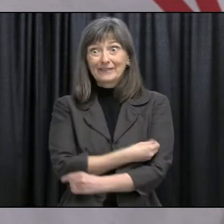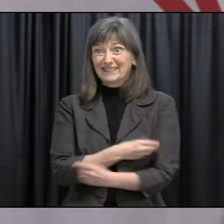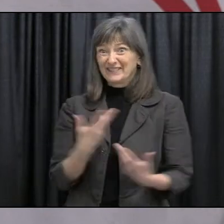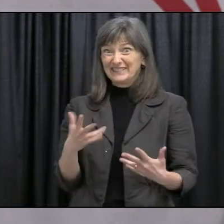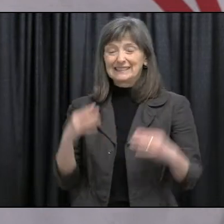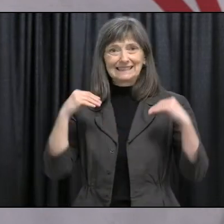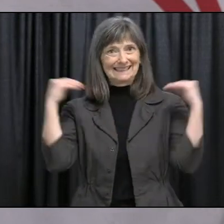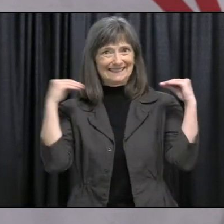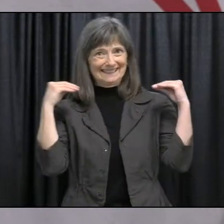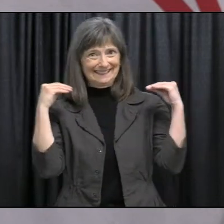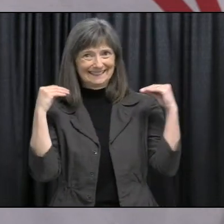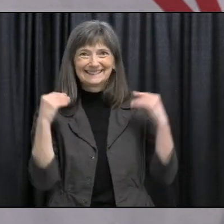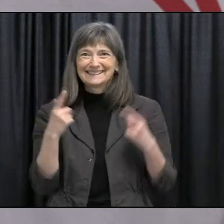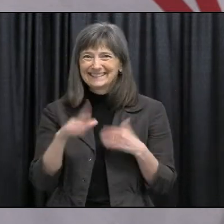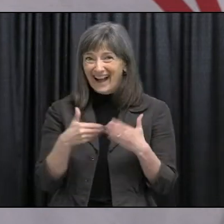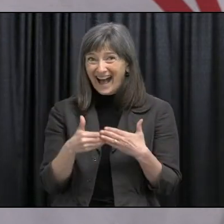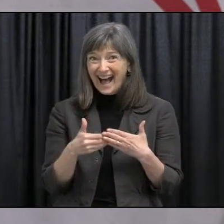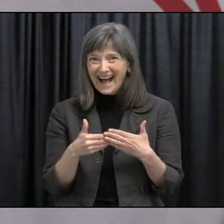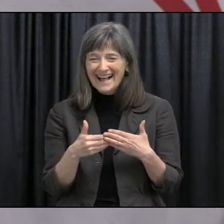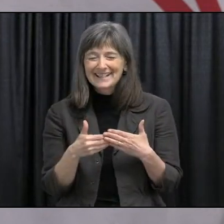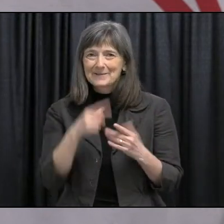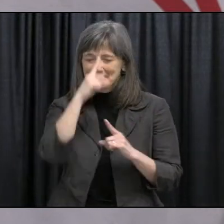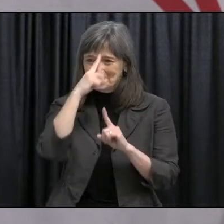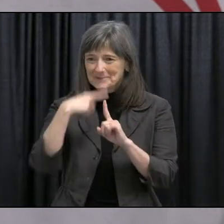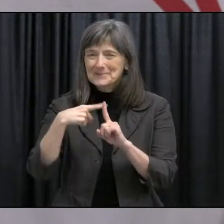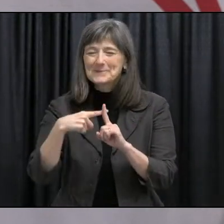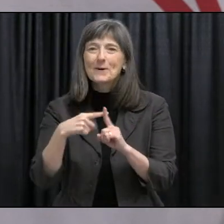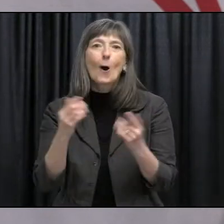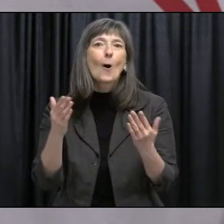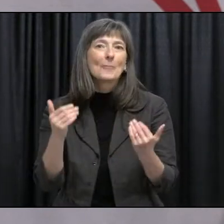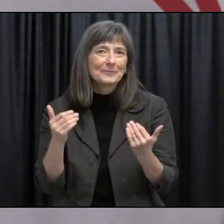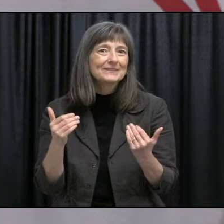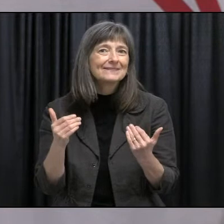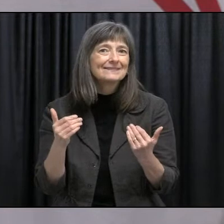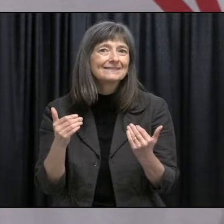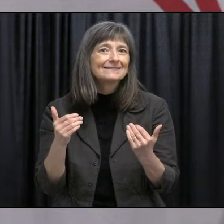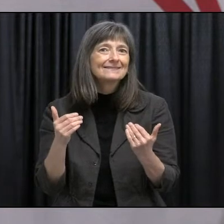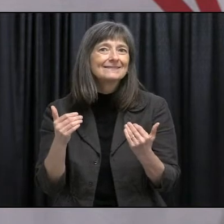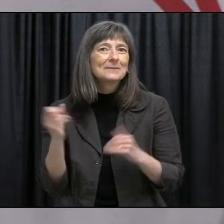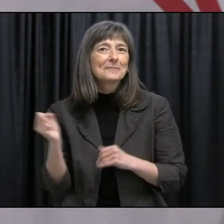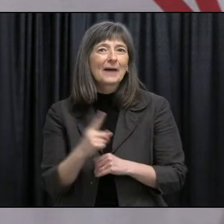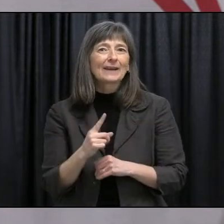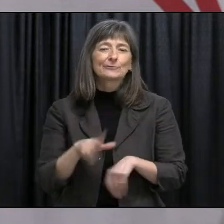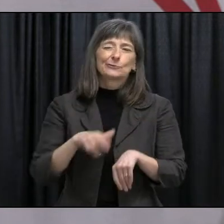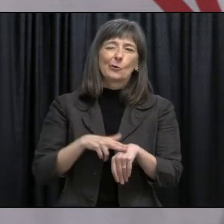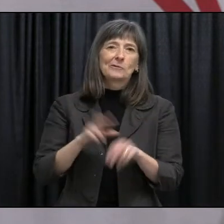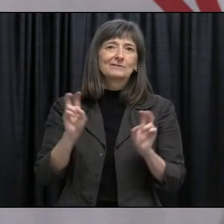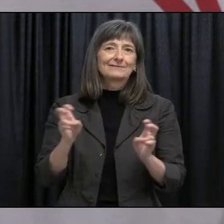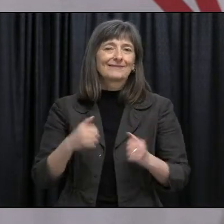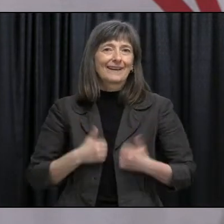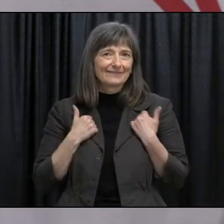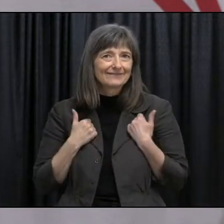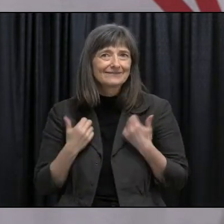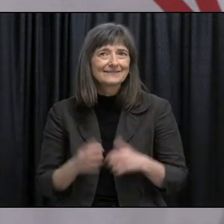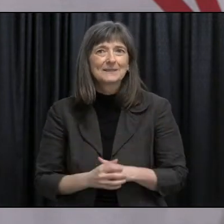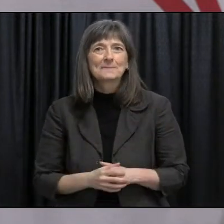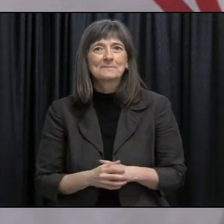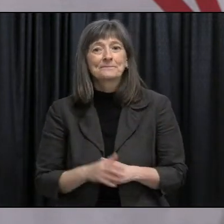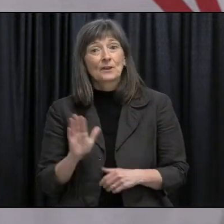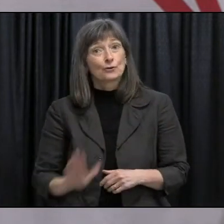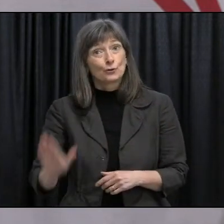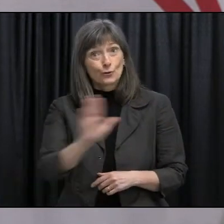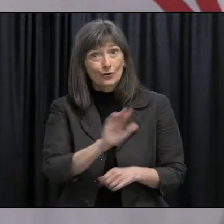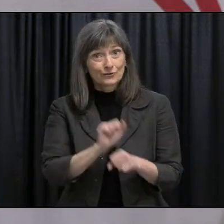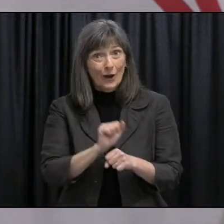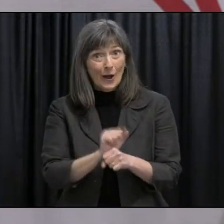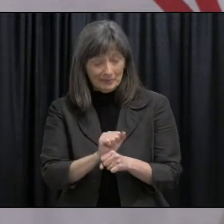received the vaccine as they have hope towards moving towards a normal sense of life. You've all done your